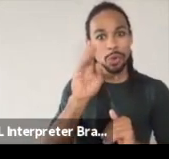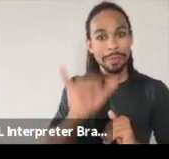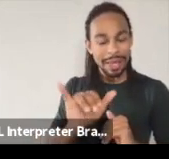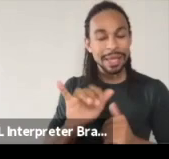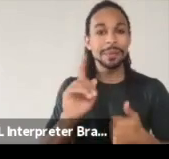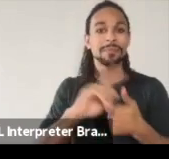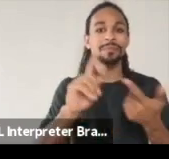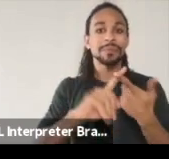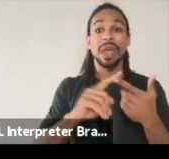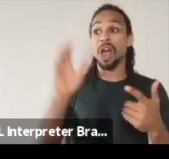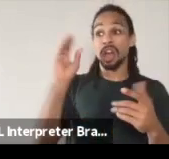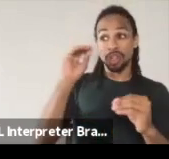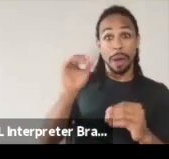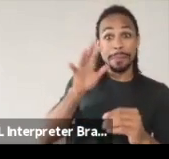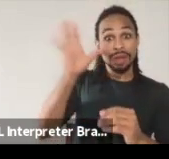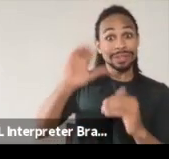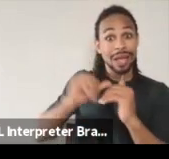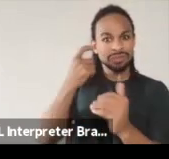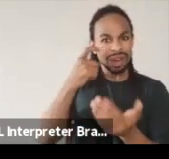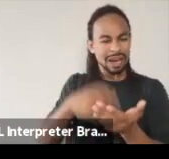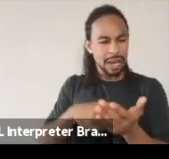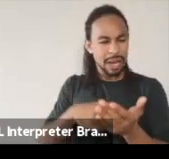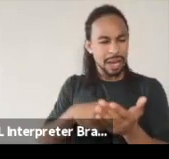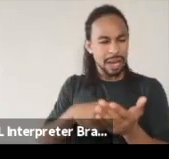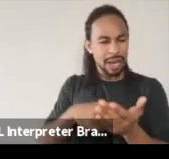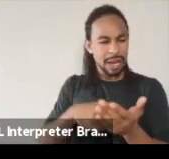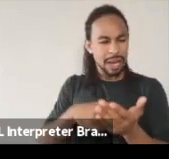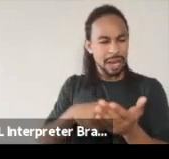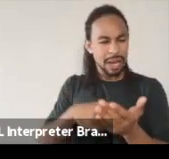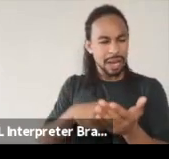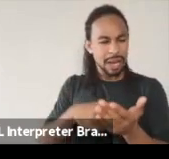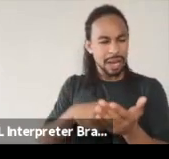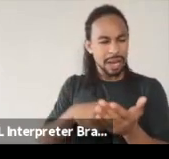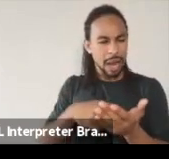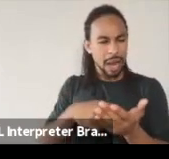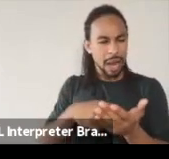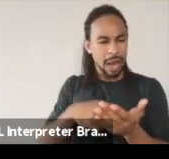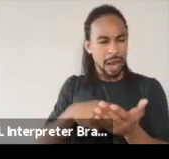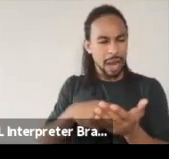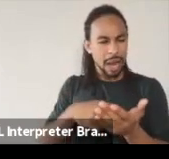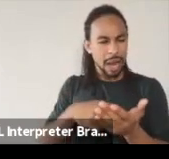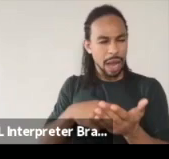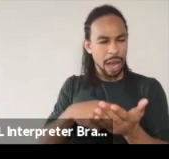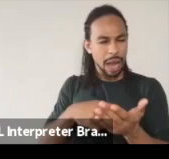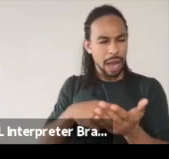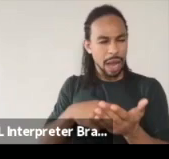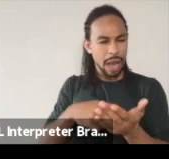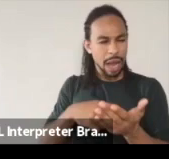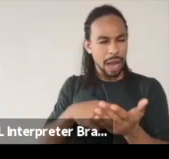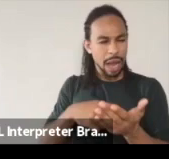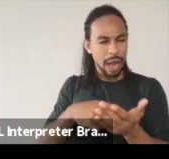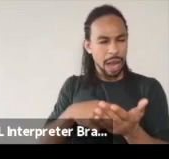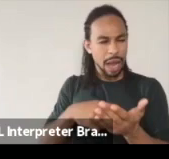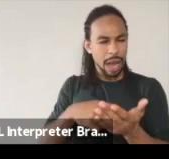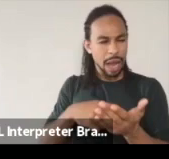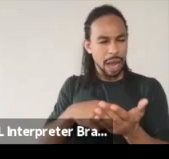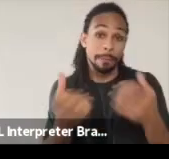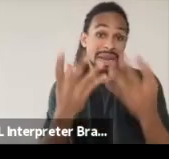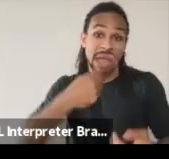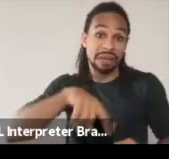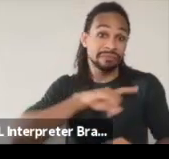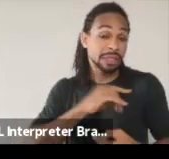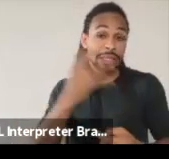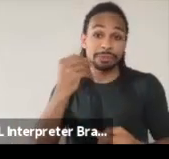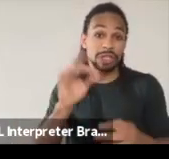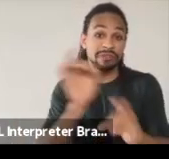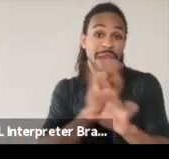violence while also holding the fact that for many of us, the violence was happening in our homes. We taught teachers and